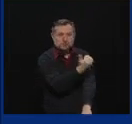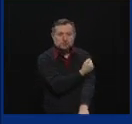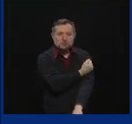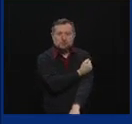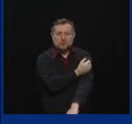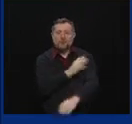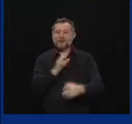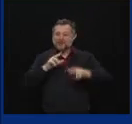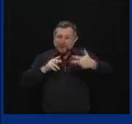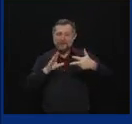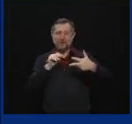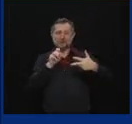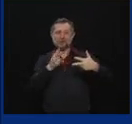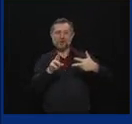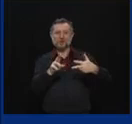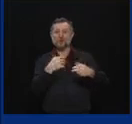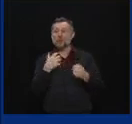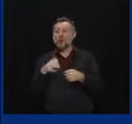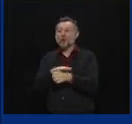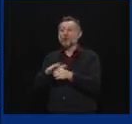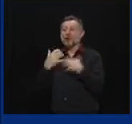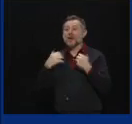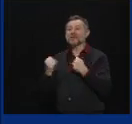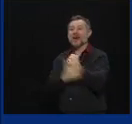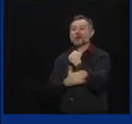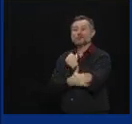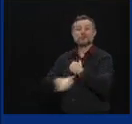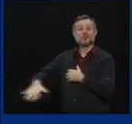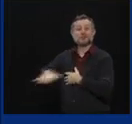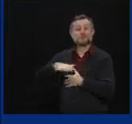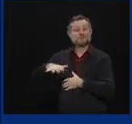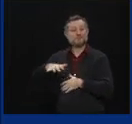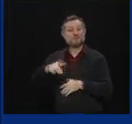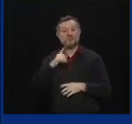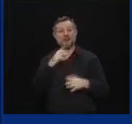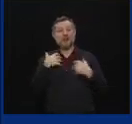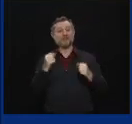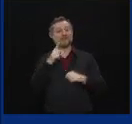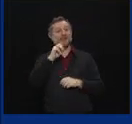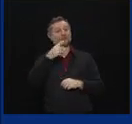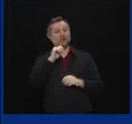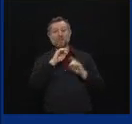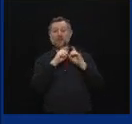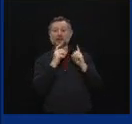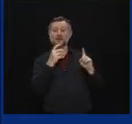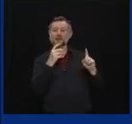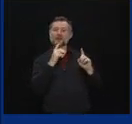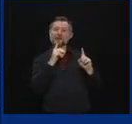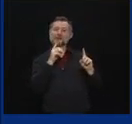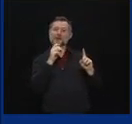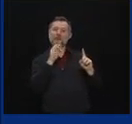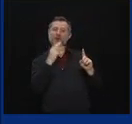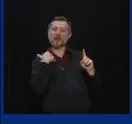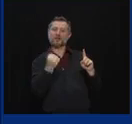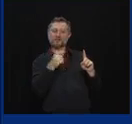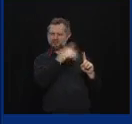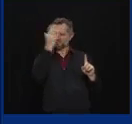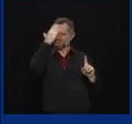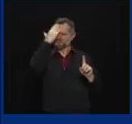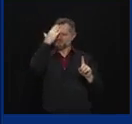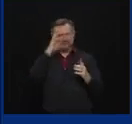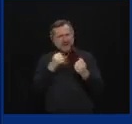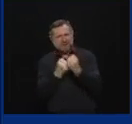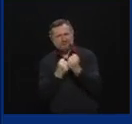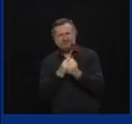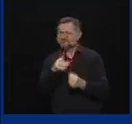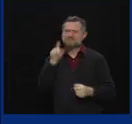I want our local health departments to know, and our local county executives, that I have their backs when they need to take steps to move forward and